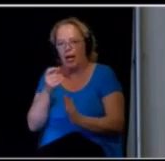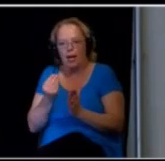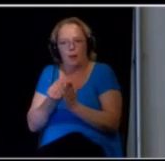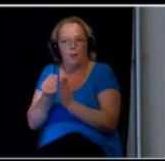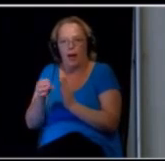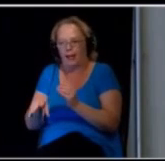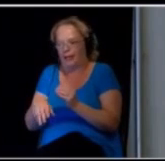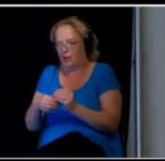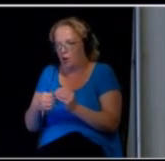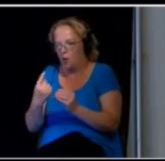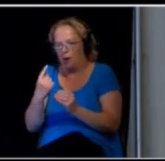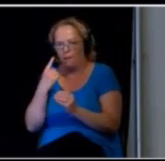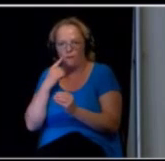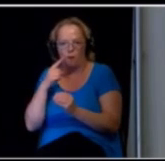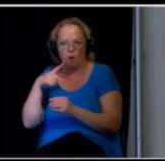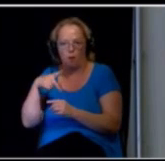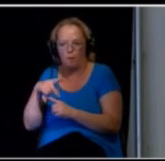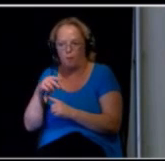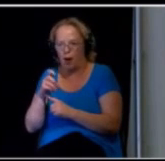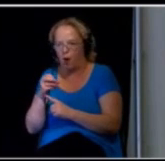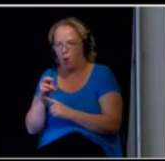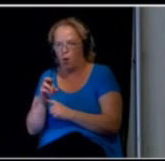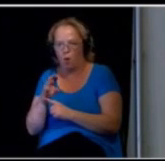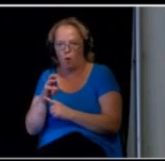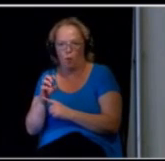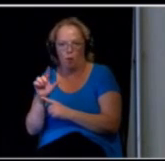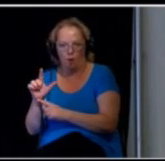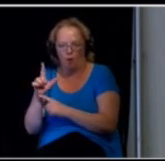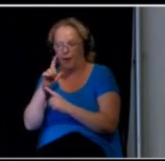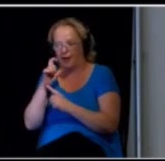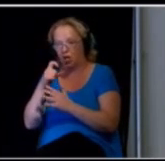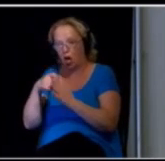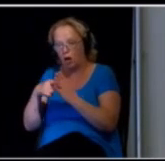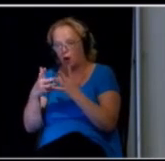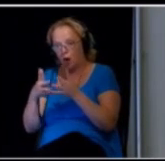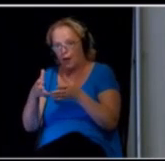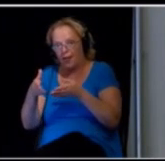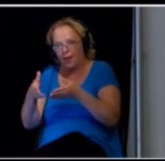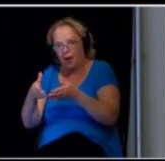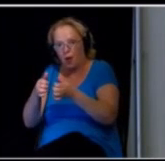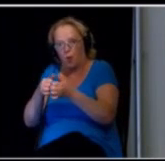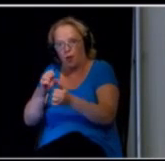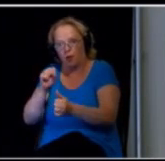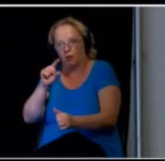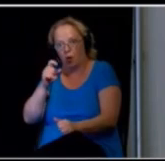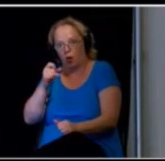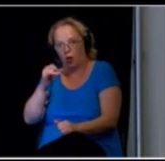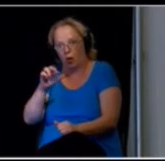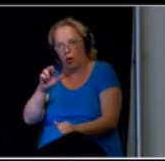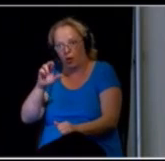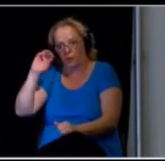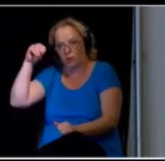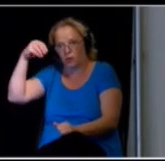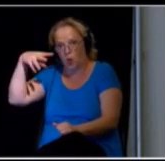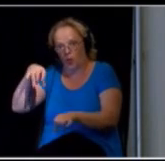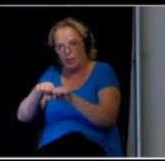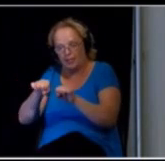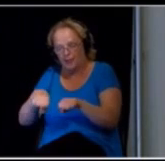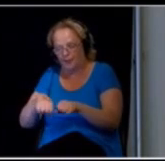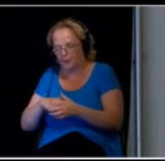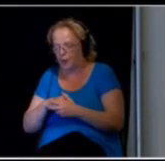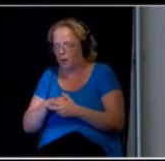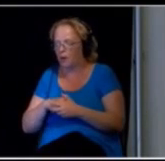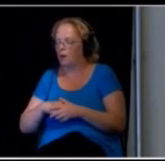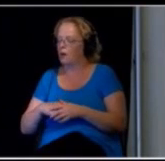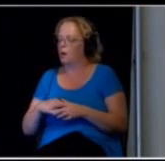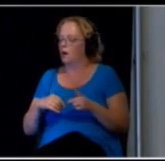inverter for the Powerwall, and because that cost is already there with your solar system. And we're